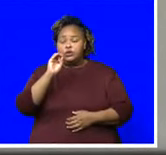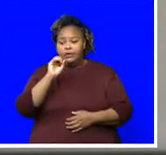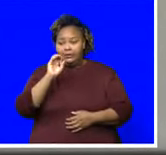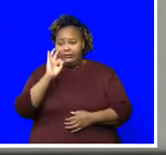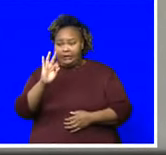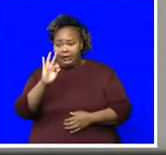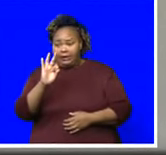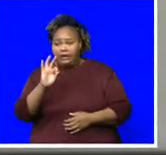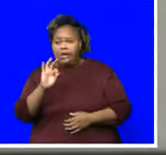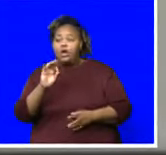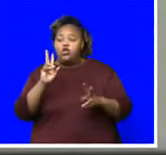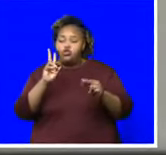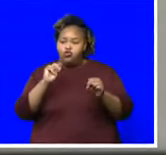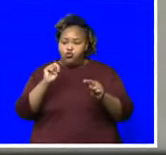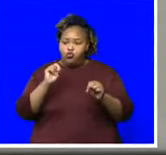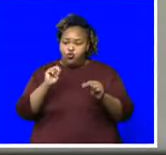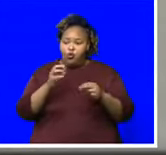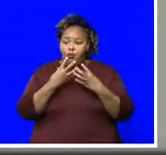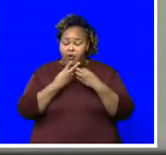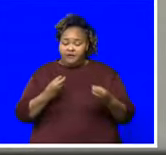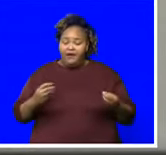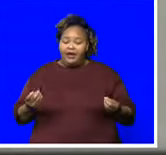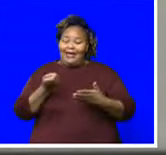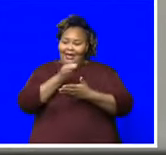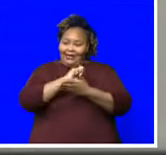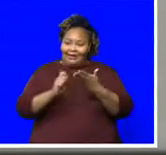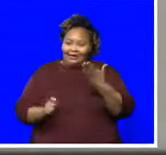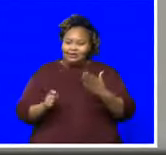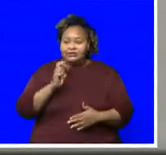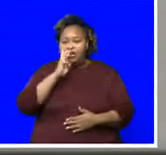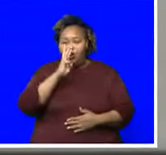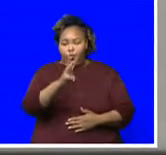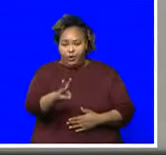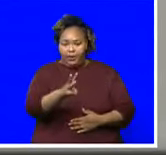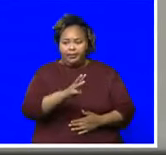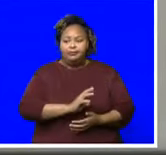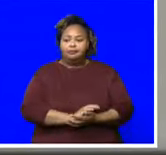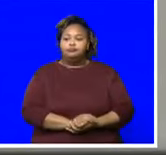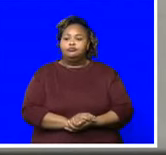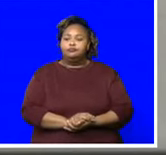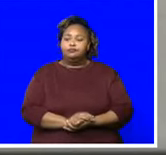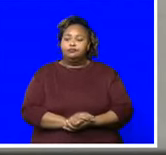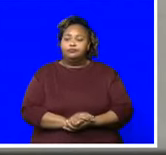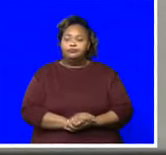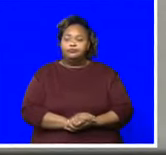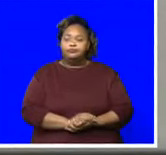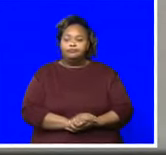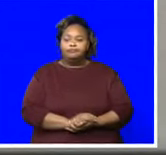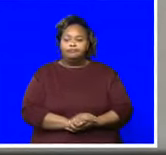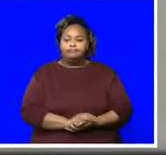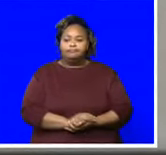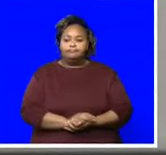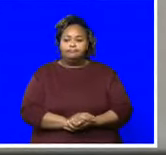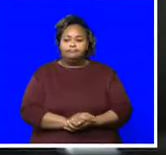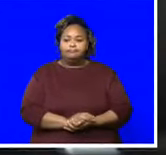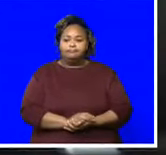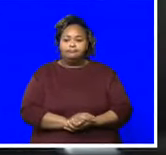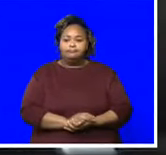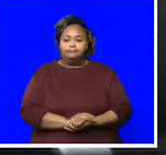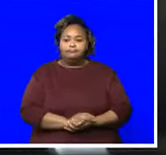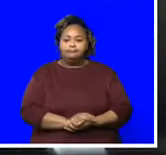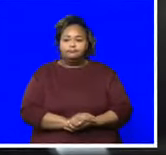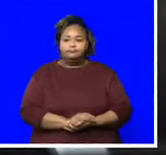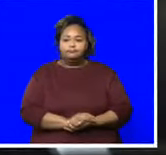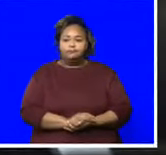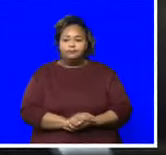is systematically phased in 2024 on a new cohort of learners onwards.